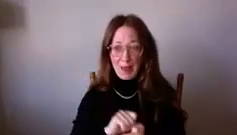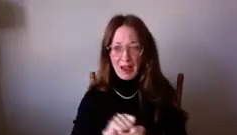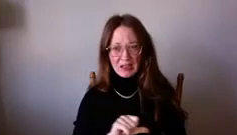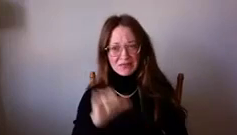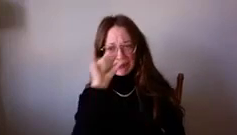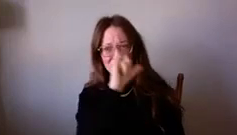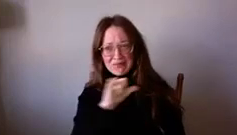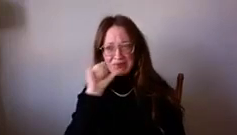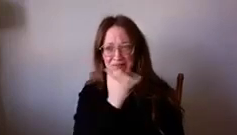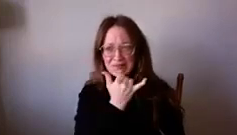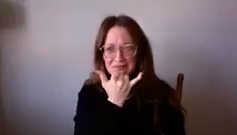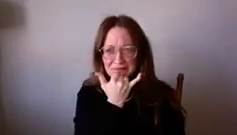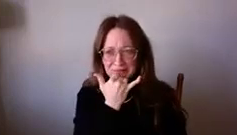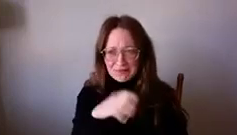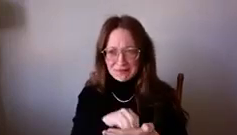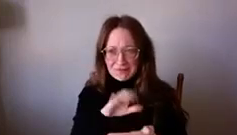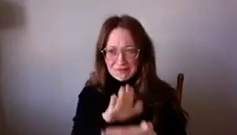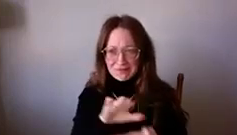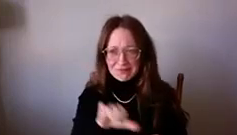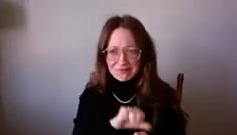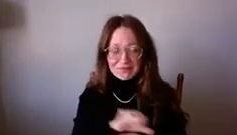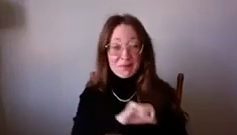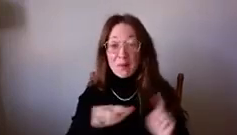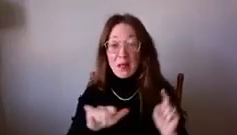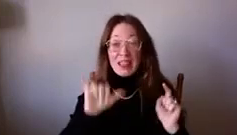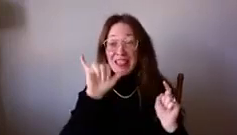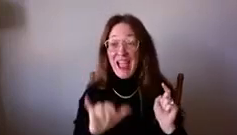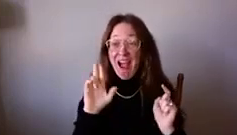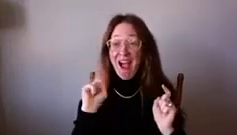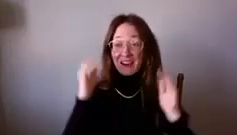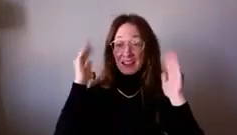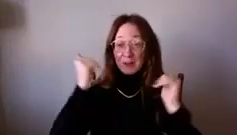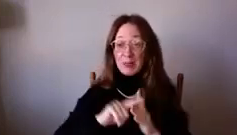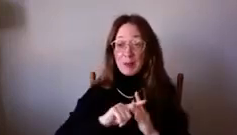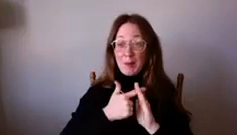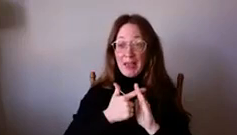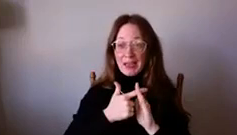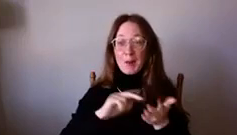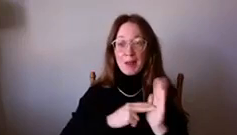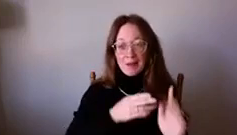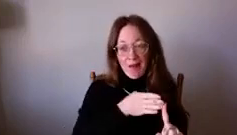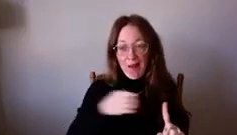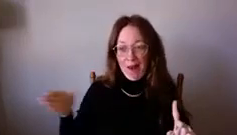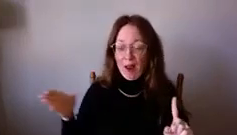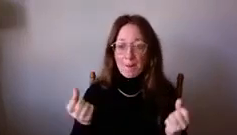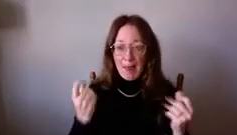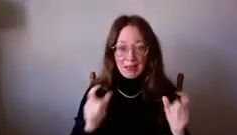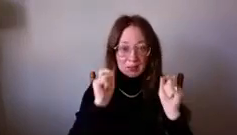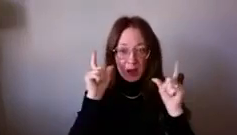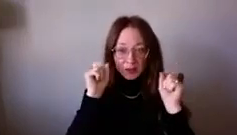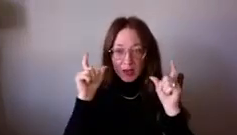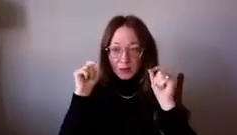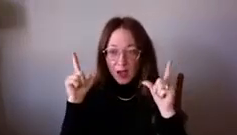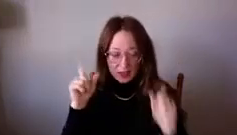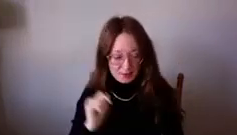journey, I guess I should have expected that this was going to be a year of many surprises. So as with any job, the first